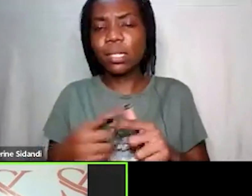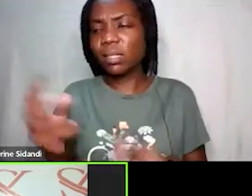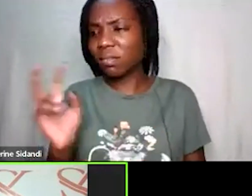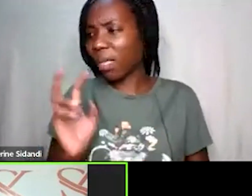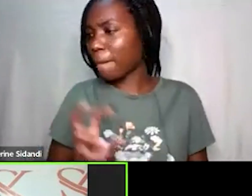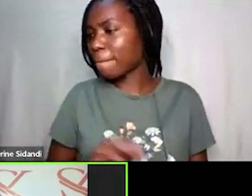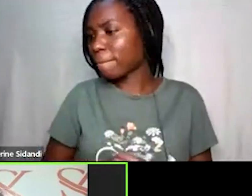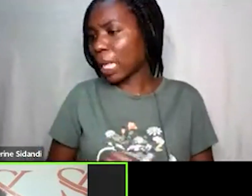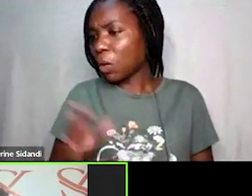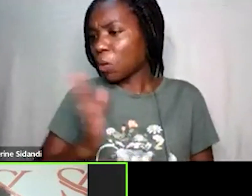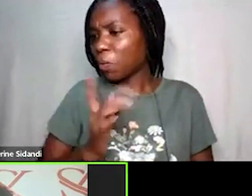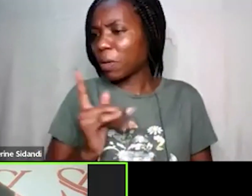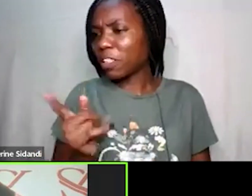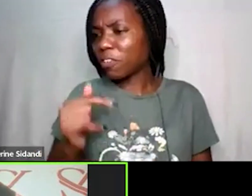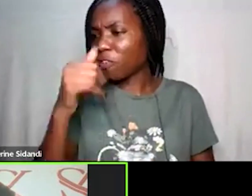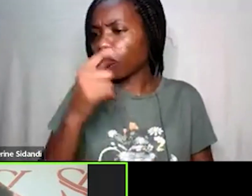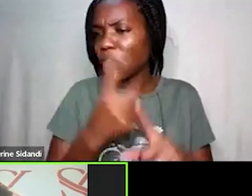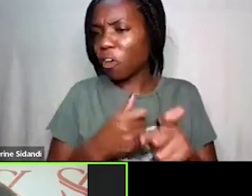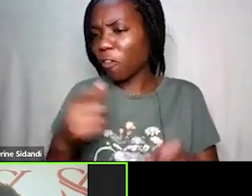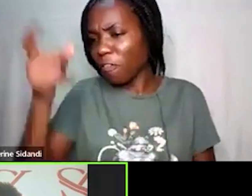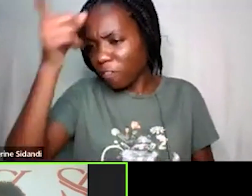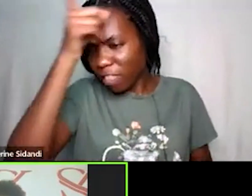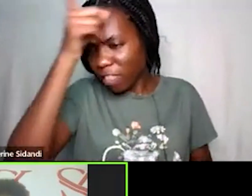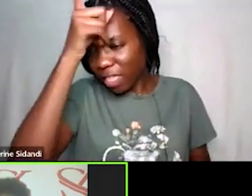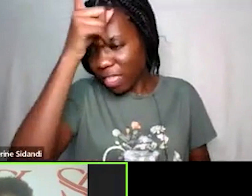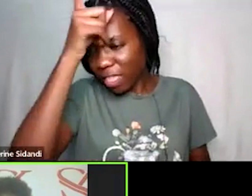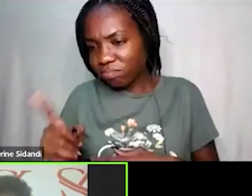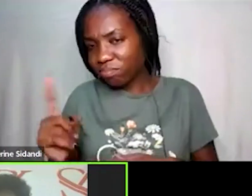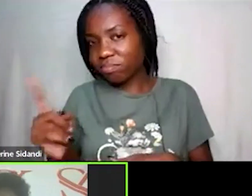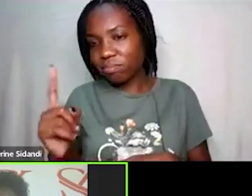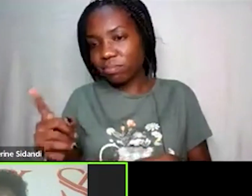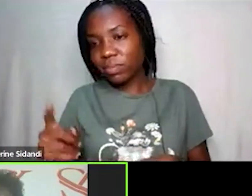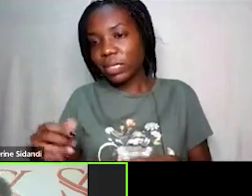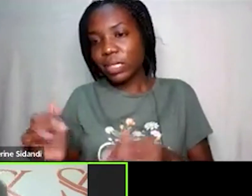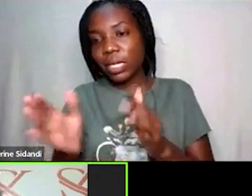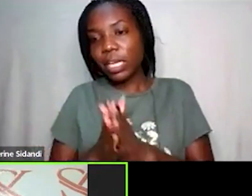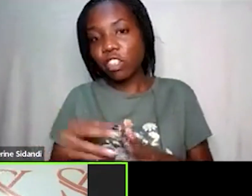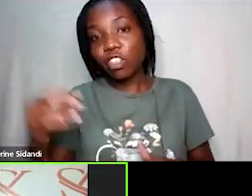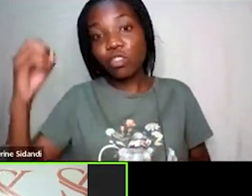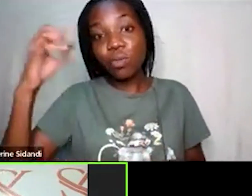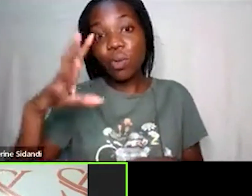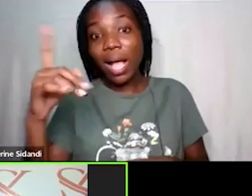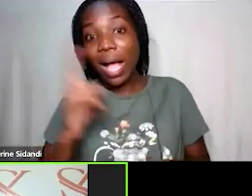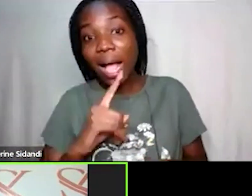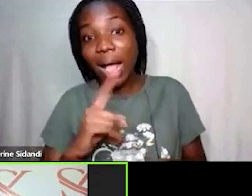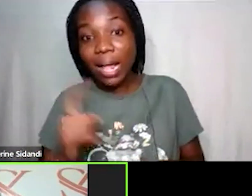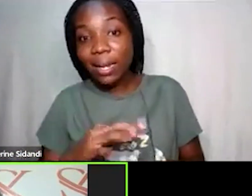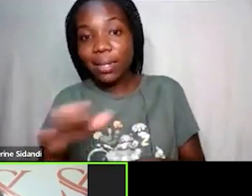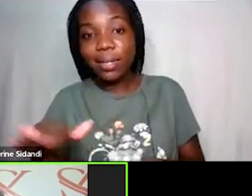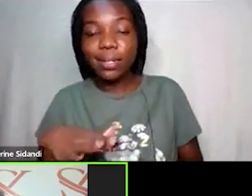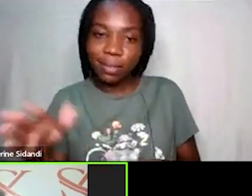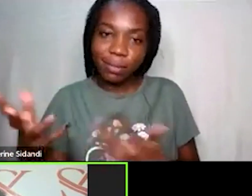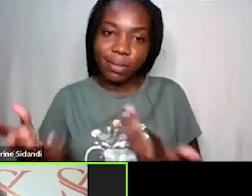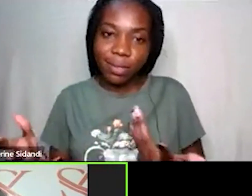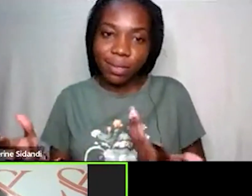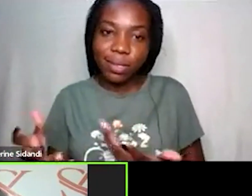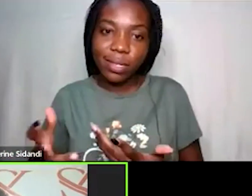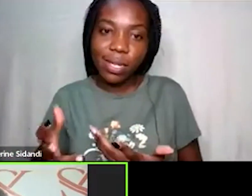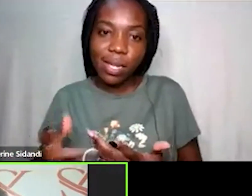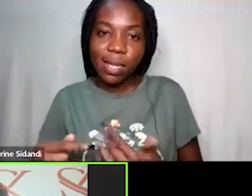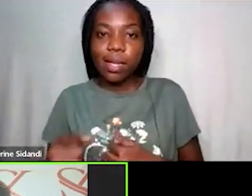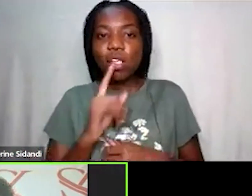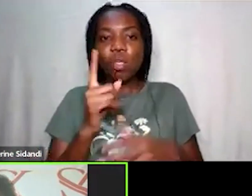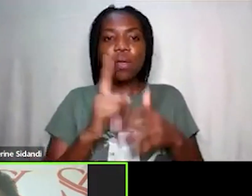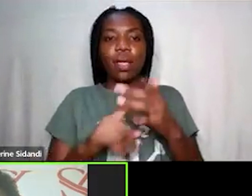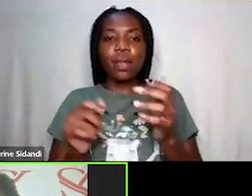from, Mashambani, or rather, I was from the Rio Juakali sector. And what happened is that I was not able